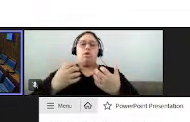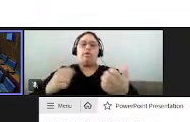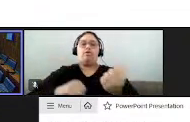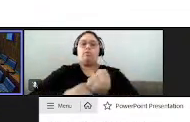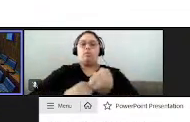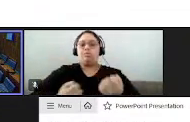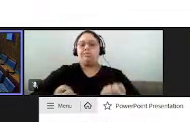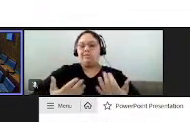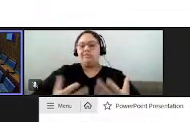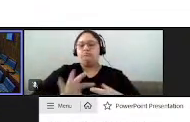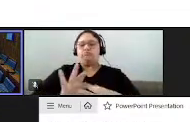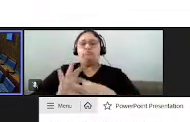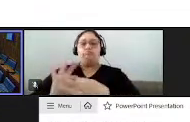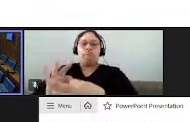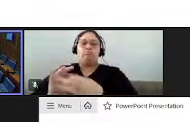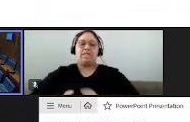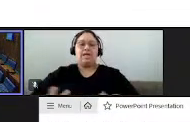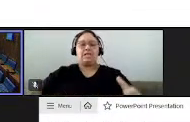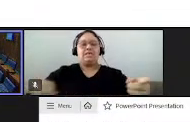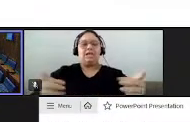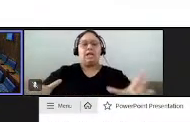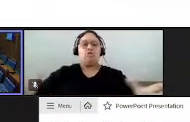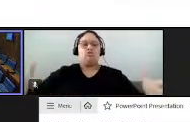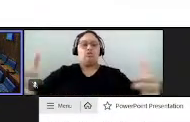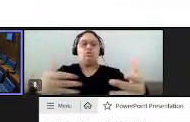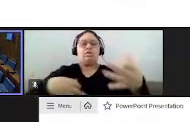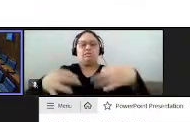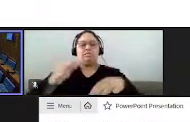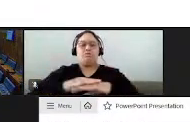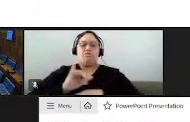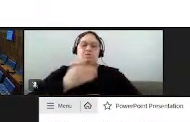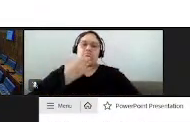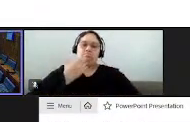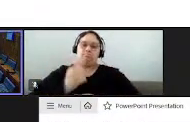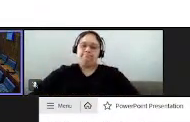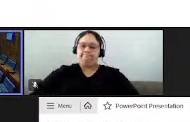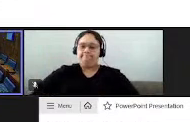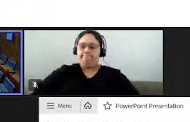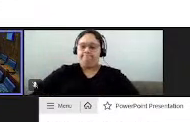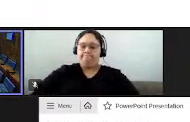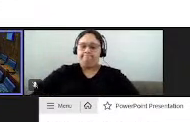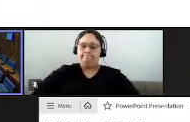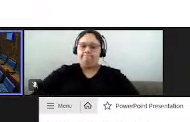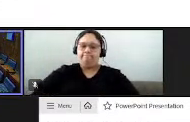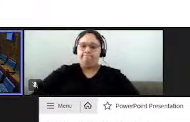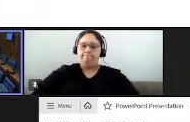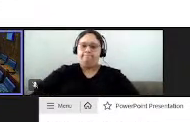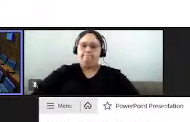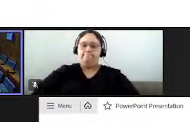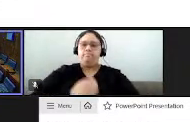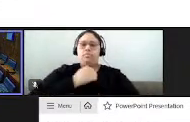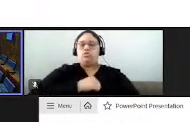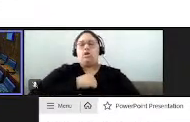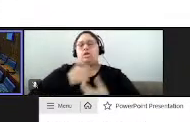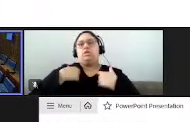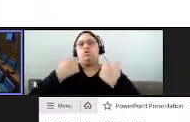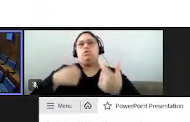public engagement directorates are currently collaborating on. Thank you. Thank you. Sorry for that,